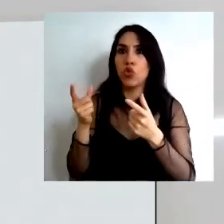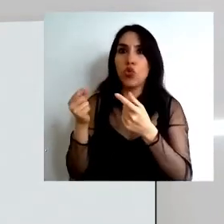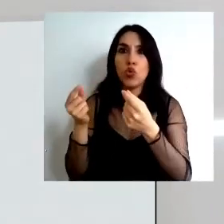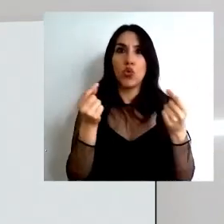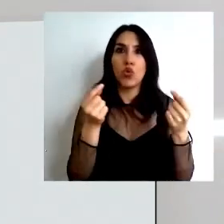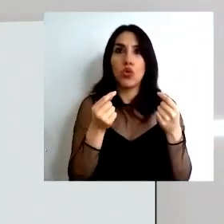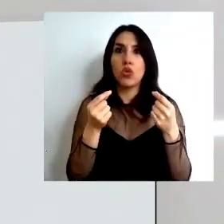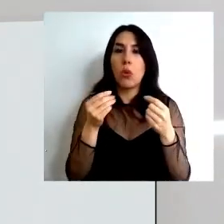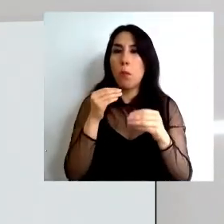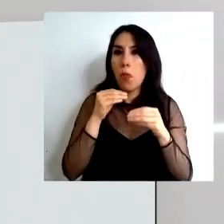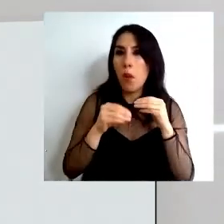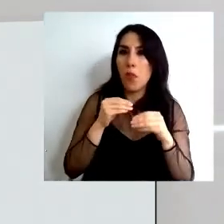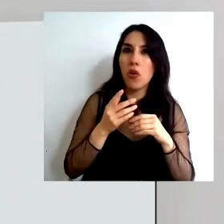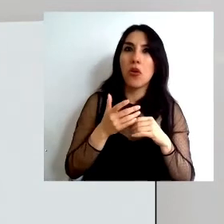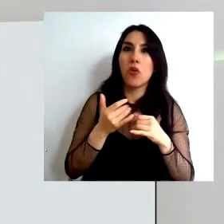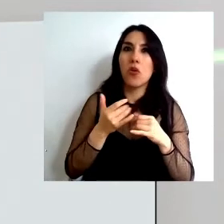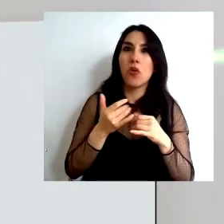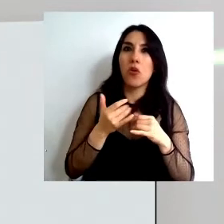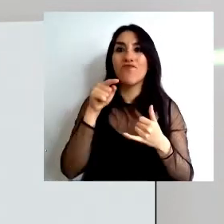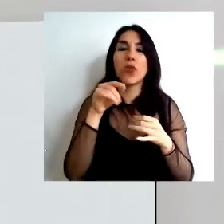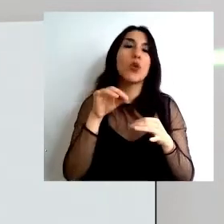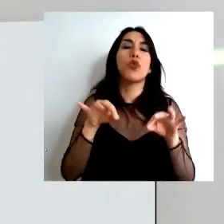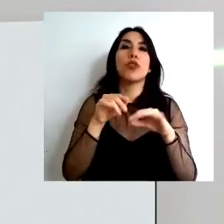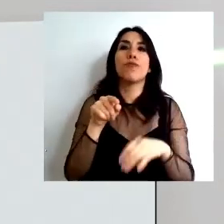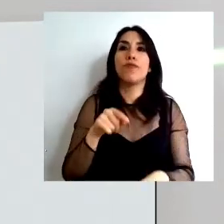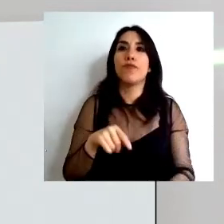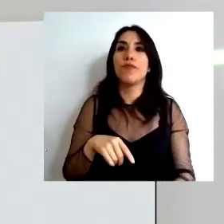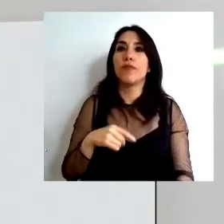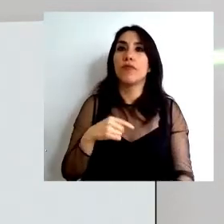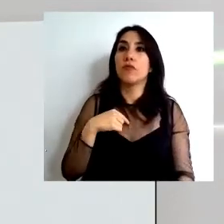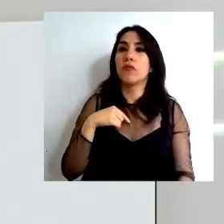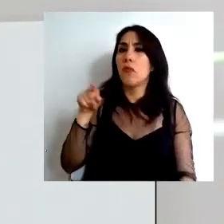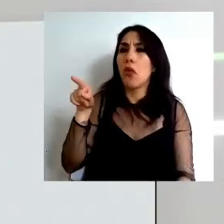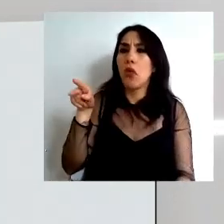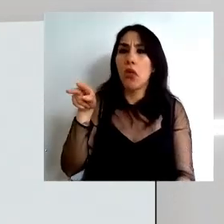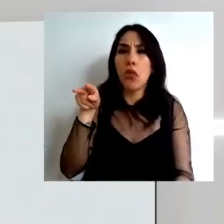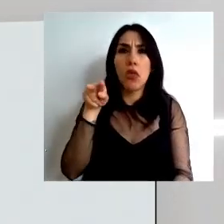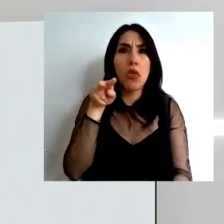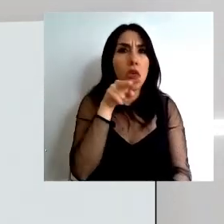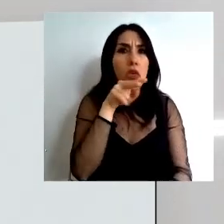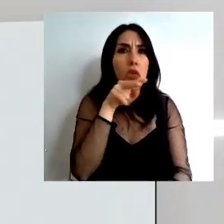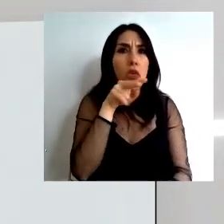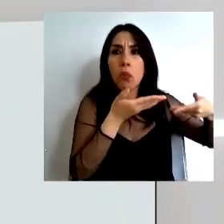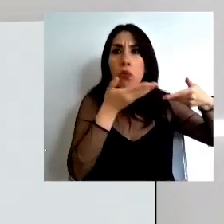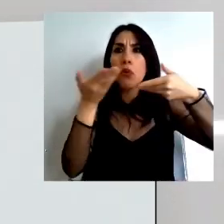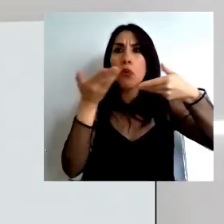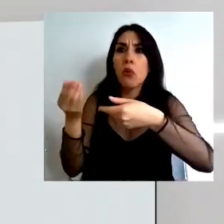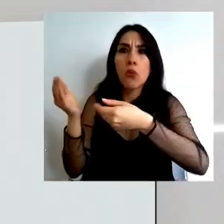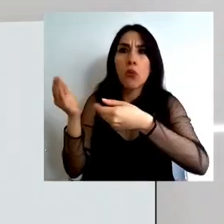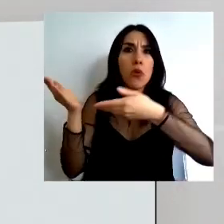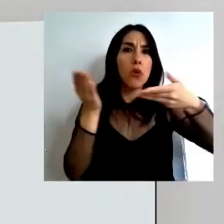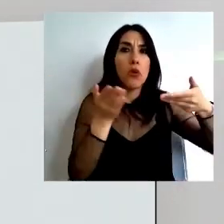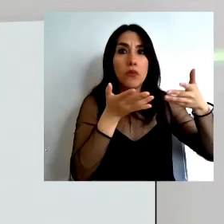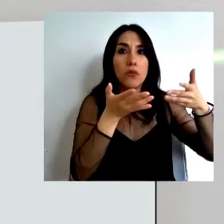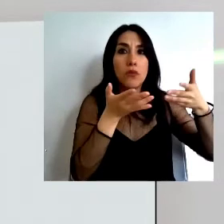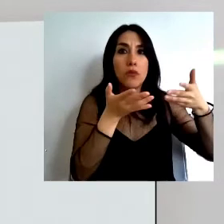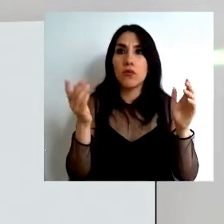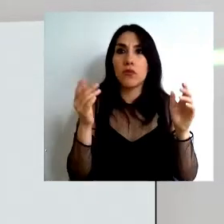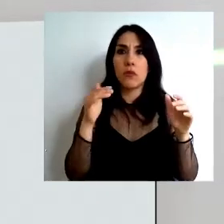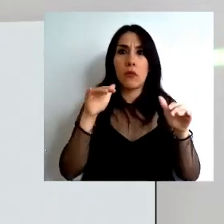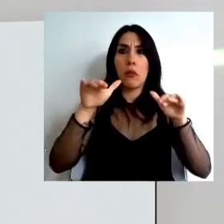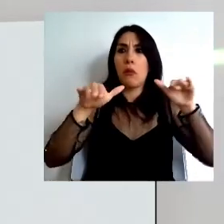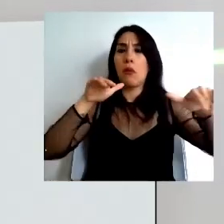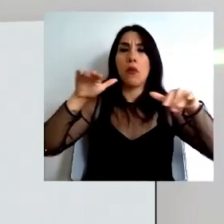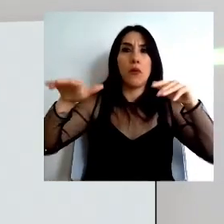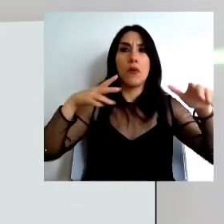invite them to try our solution and to try this method, and how can we go for pilots and so on. So we